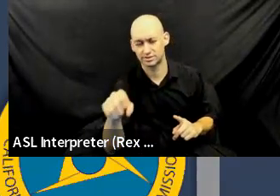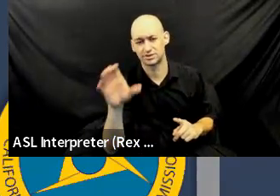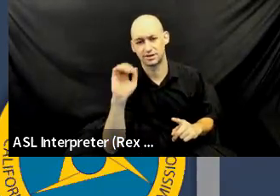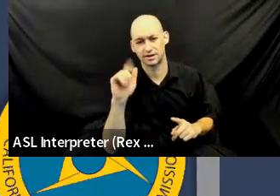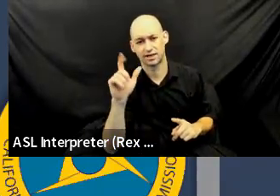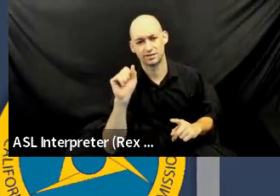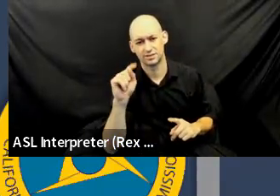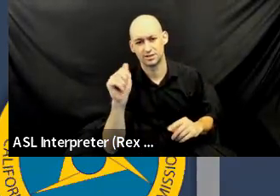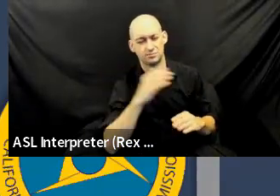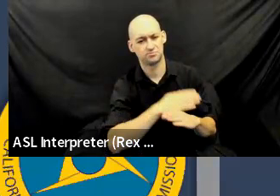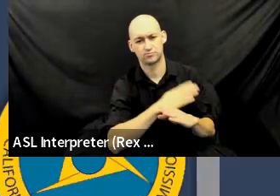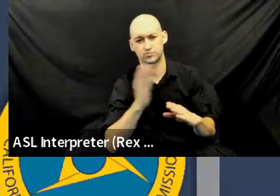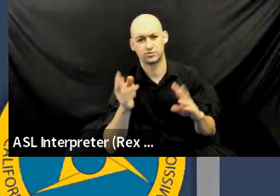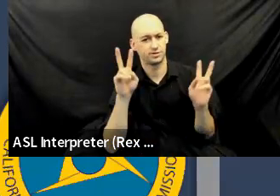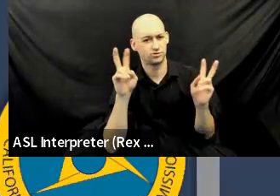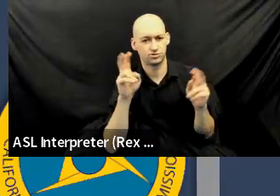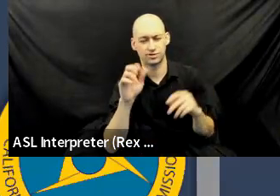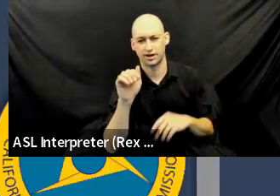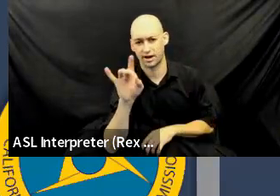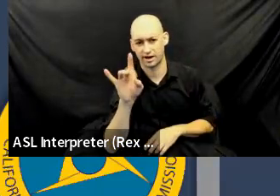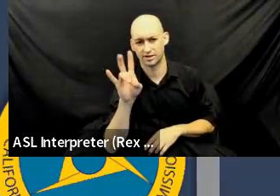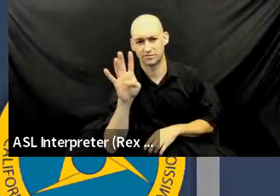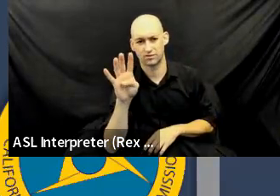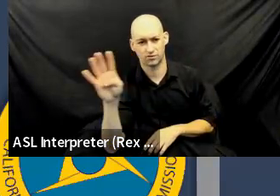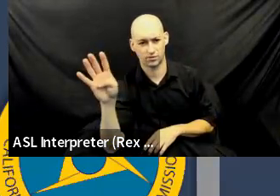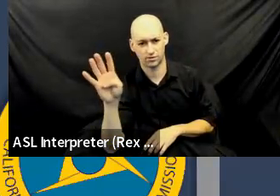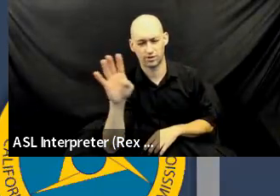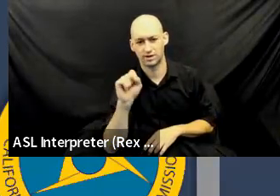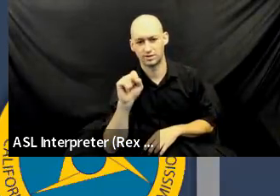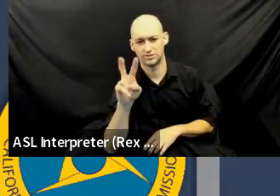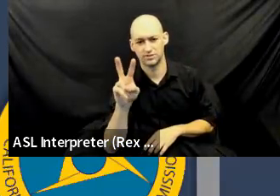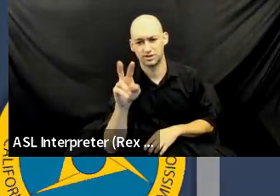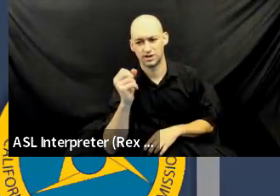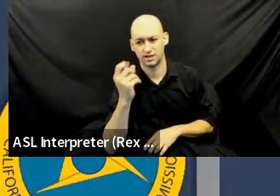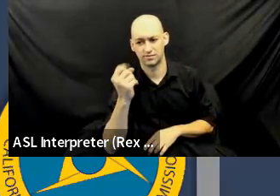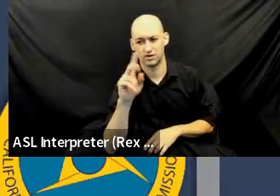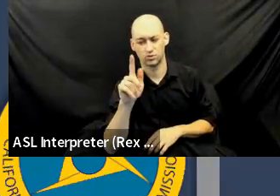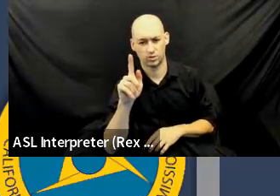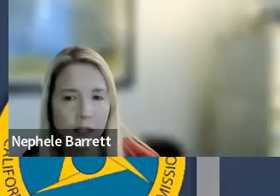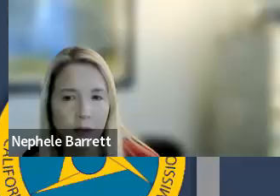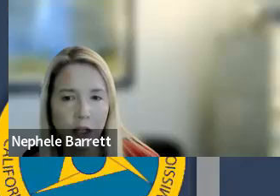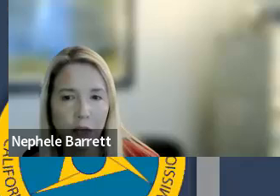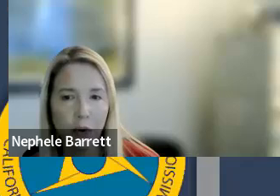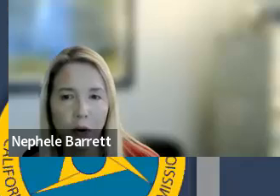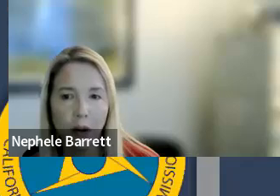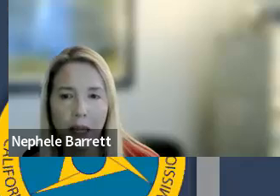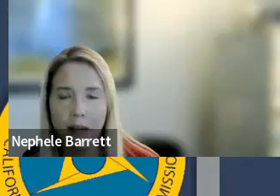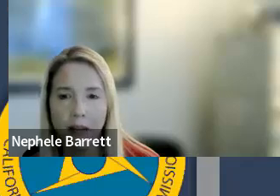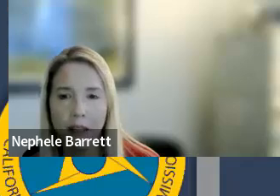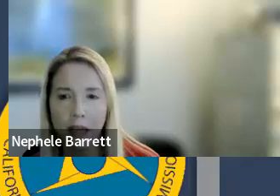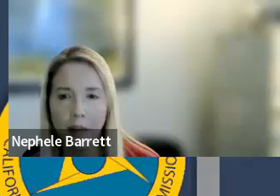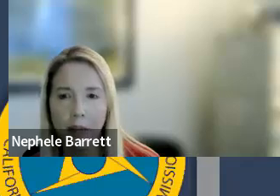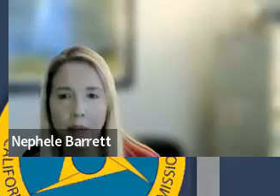range of issues, including AB 744, the SB 1121 Needs Assessment, the Active Transportation Program,